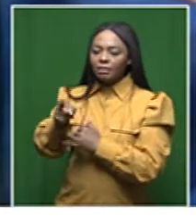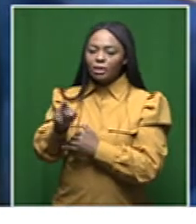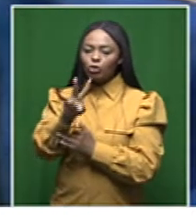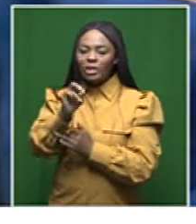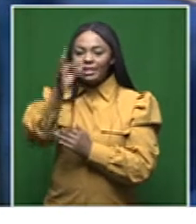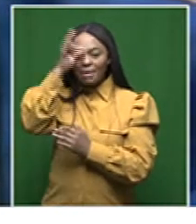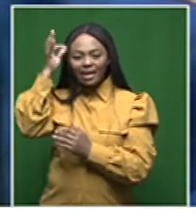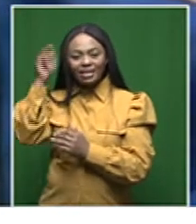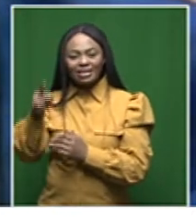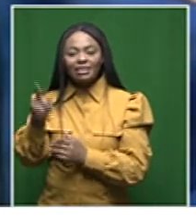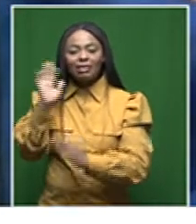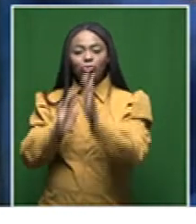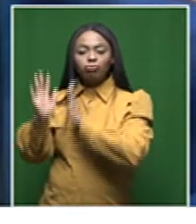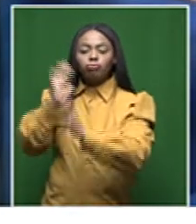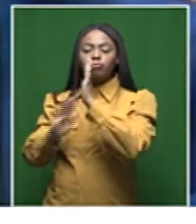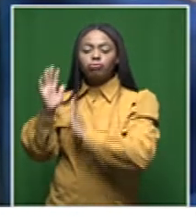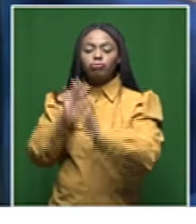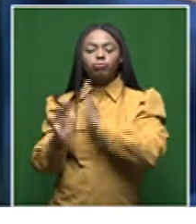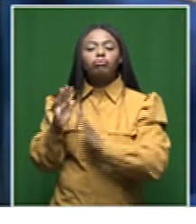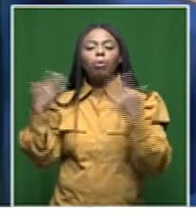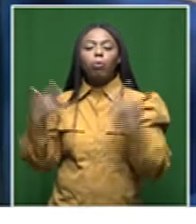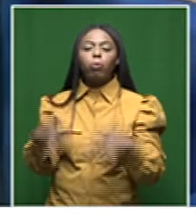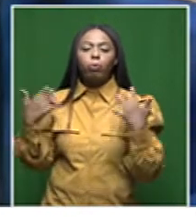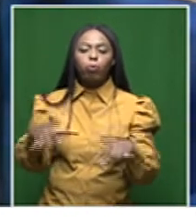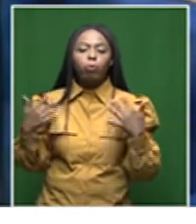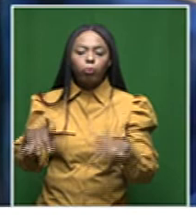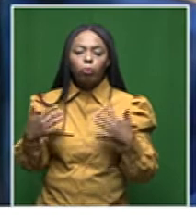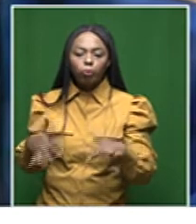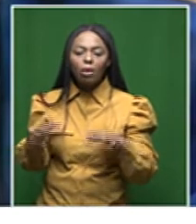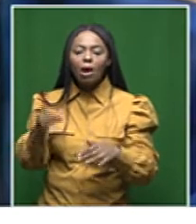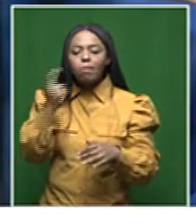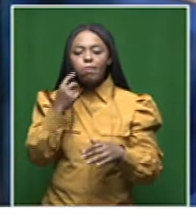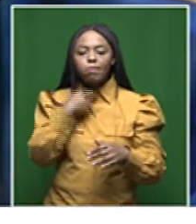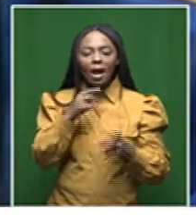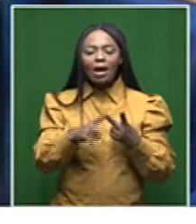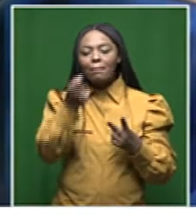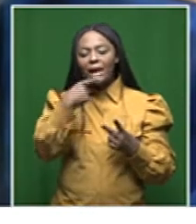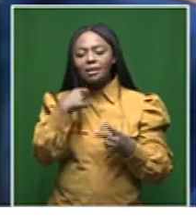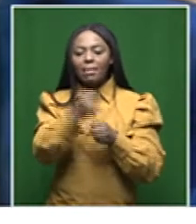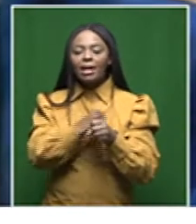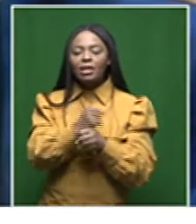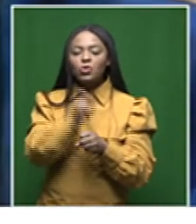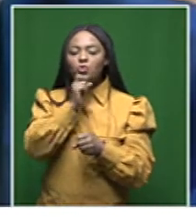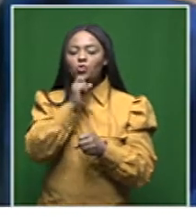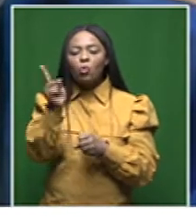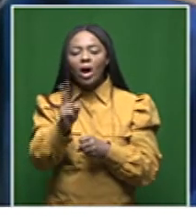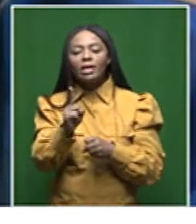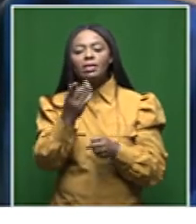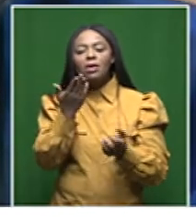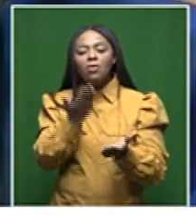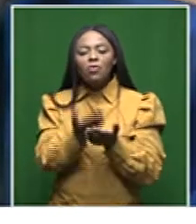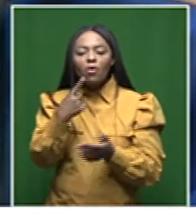minutes, I think you've given us a masterclass on what, infertility and the treatments that come from that are. I think it's important what you've